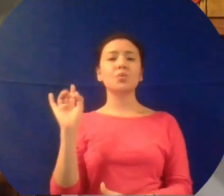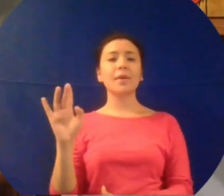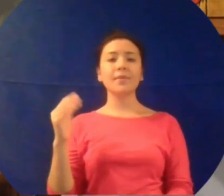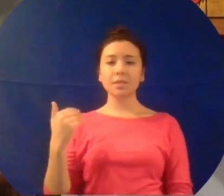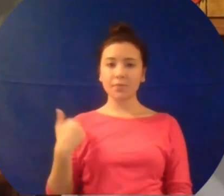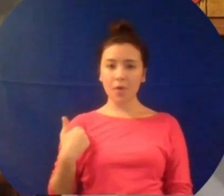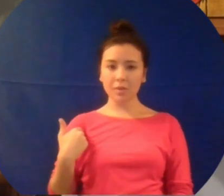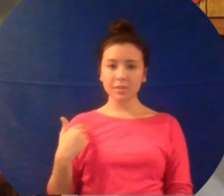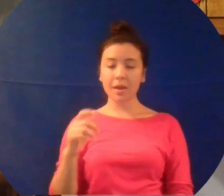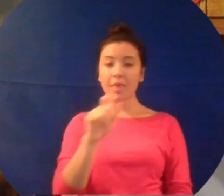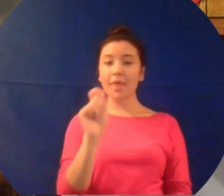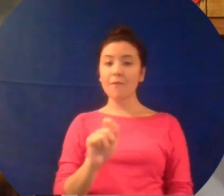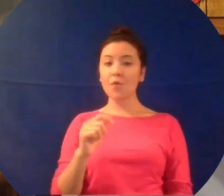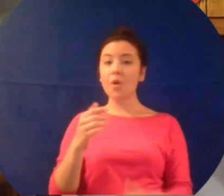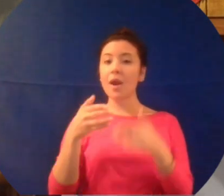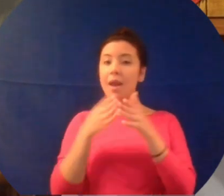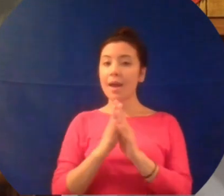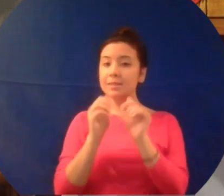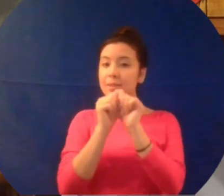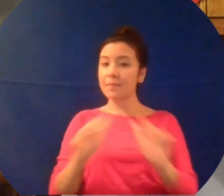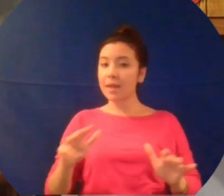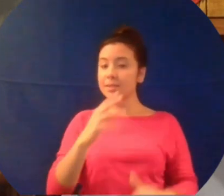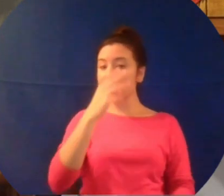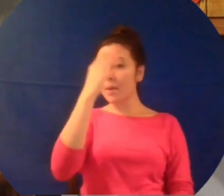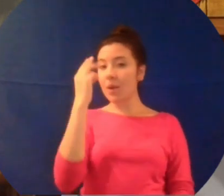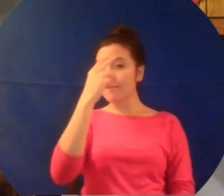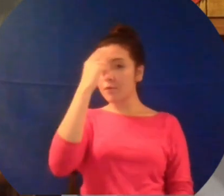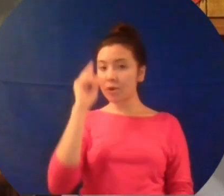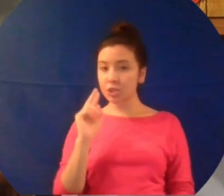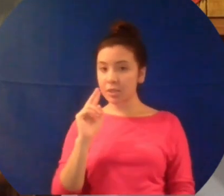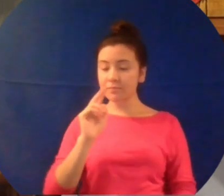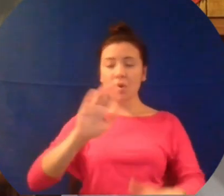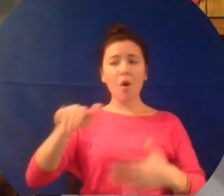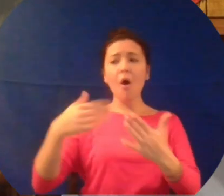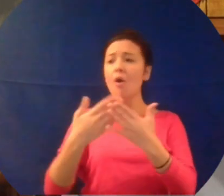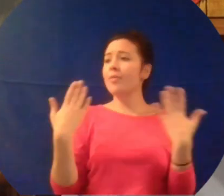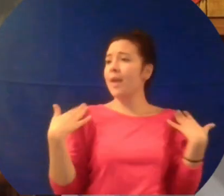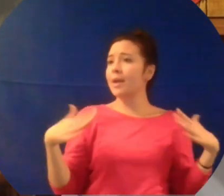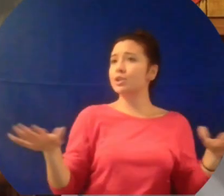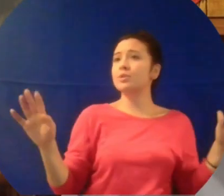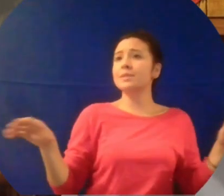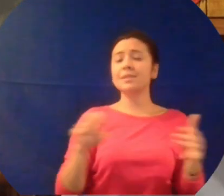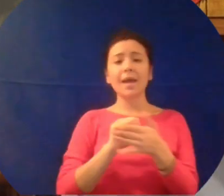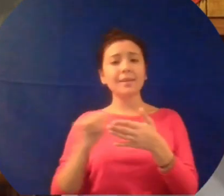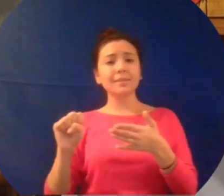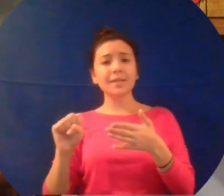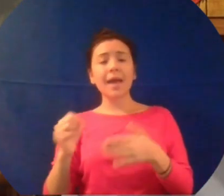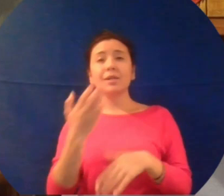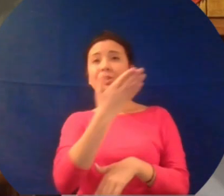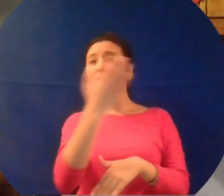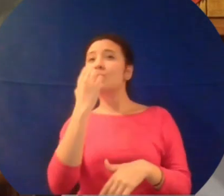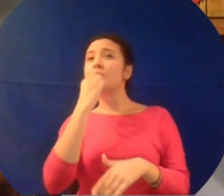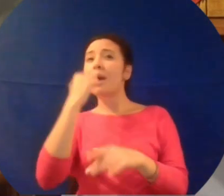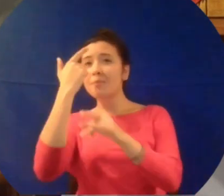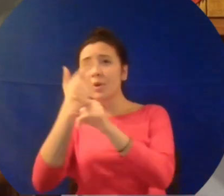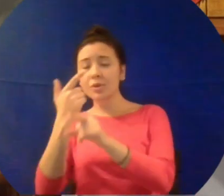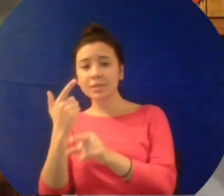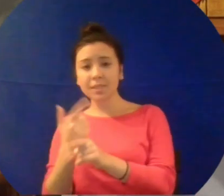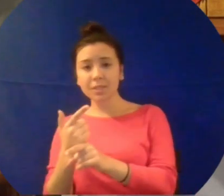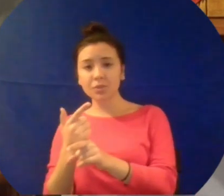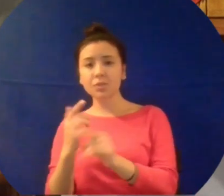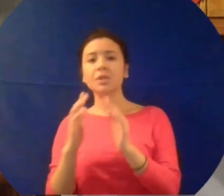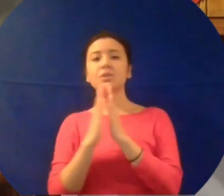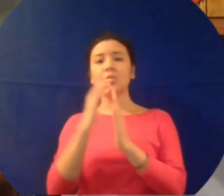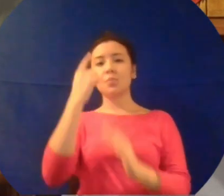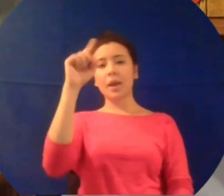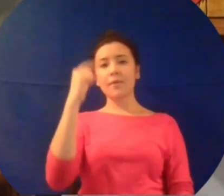Through my most grievous fault, therefore, I ask the Blessed Mary, ever Virgin, all the angels and saints, and you, my